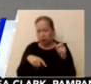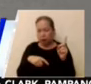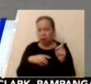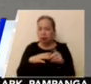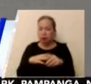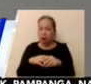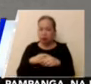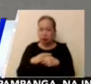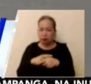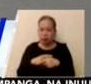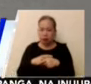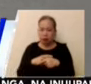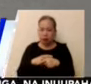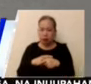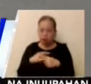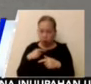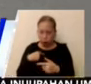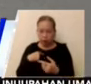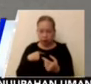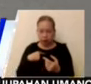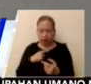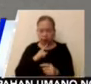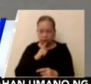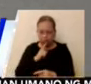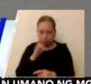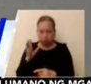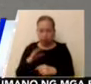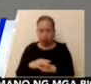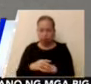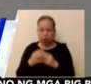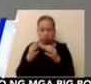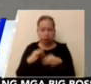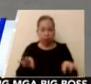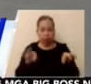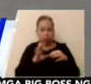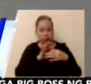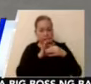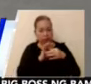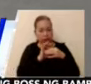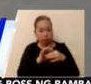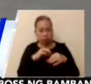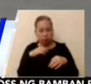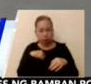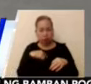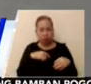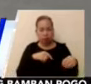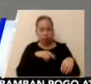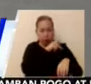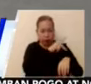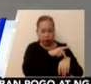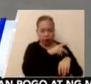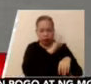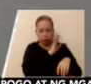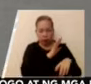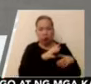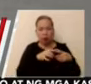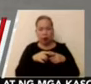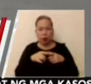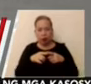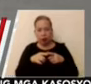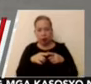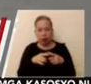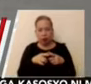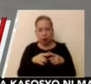We reaffirmed the significance of the strengthening the cooperation between the Philippine Armed Force and